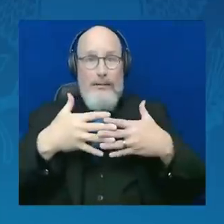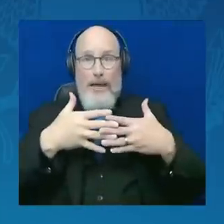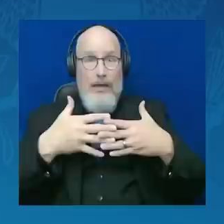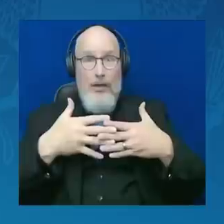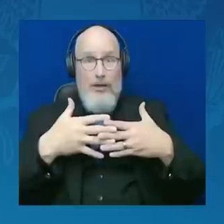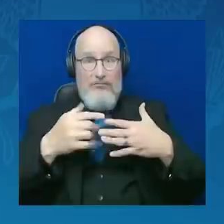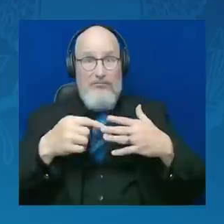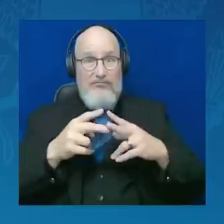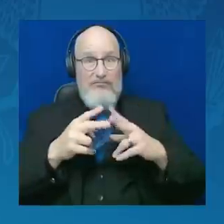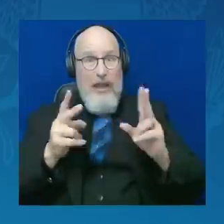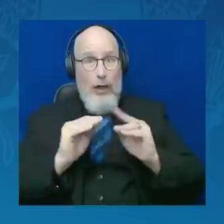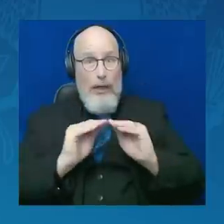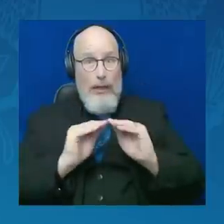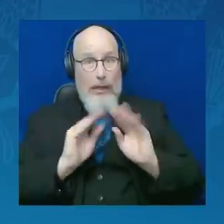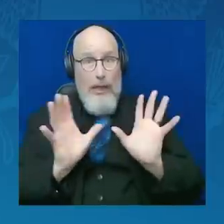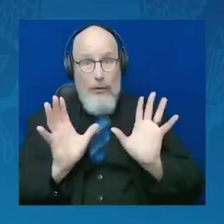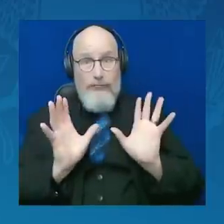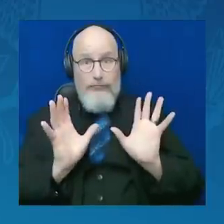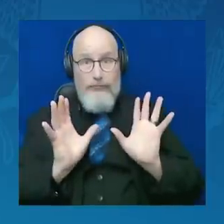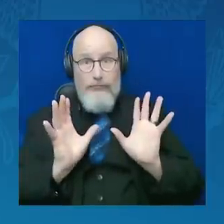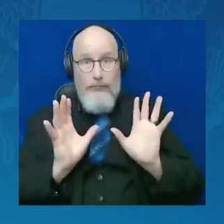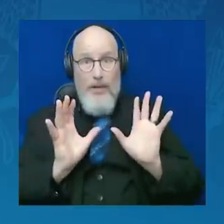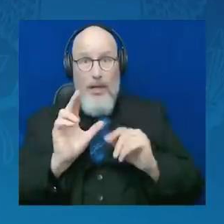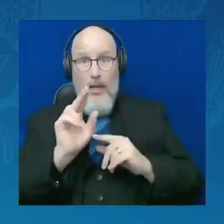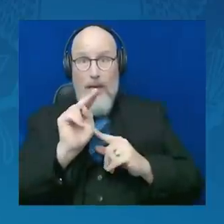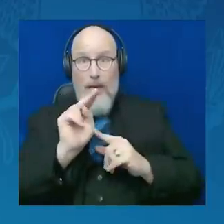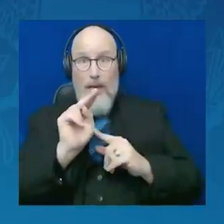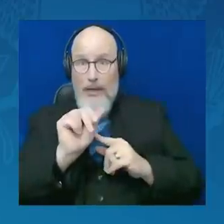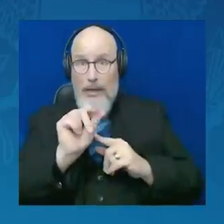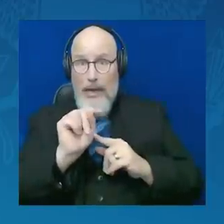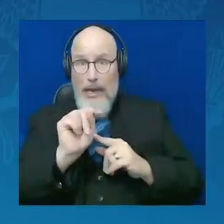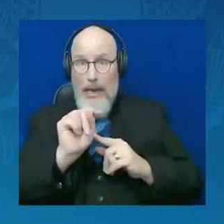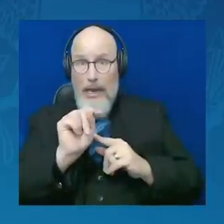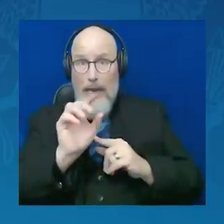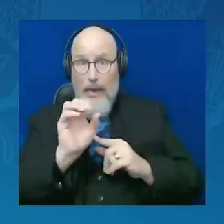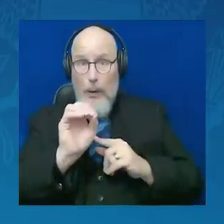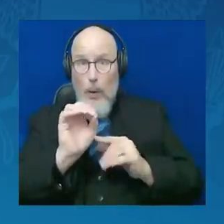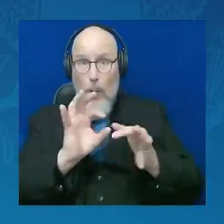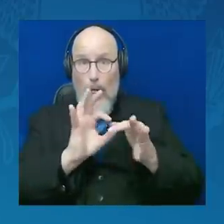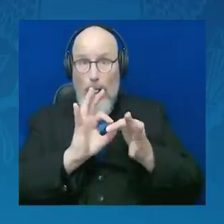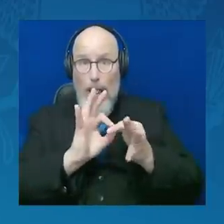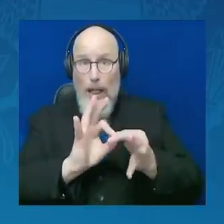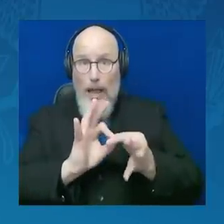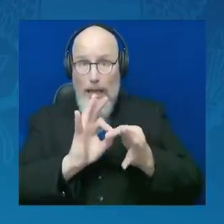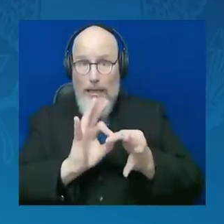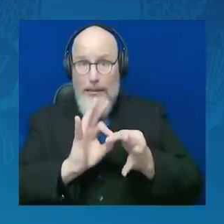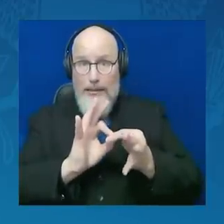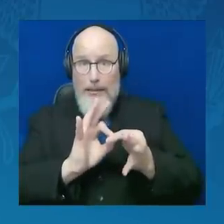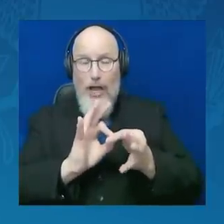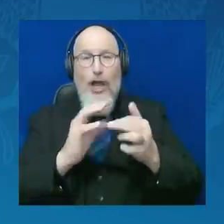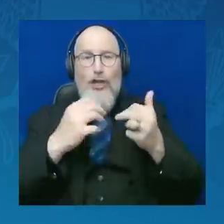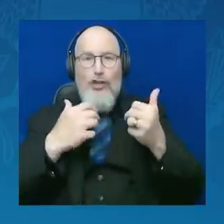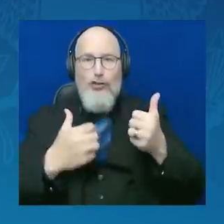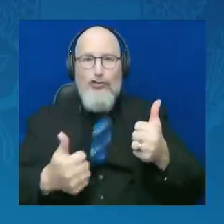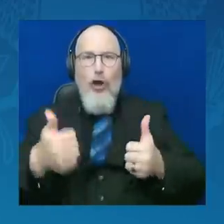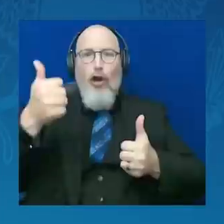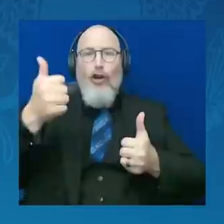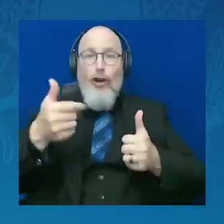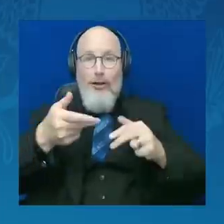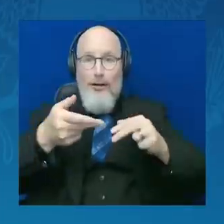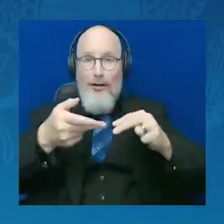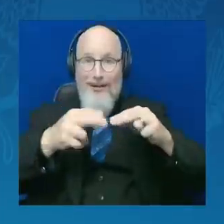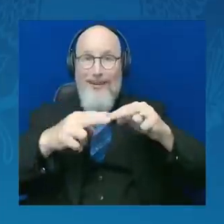The NATO alliance is stronger and Russia is weaker because of what Putin has